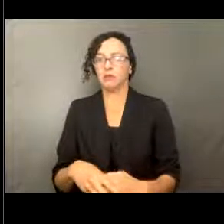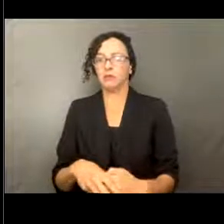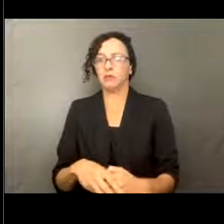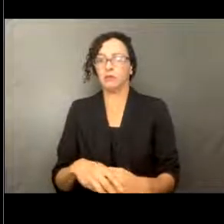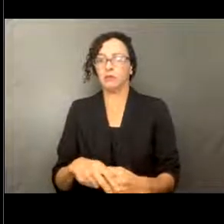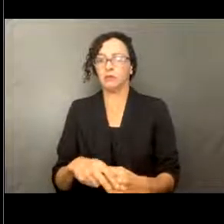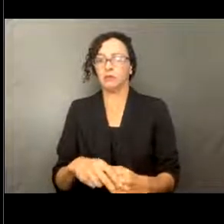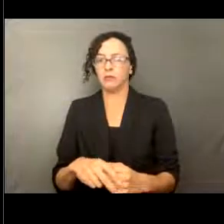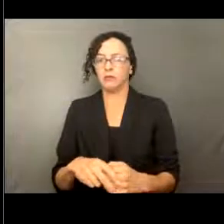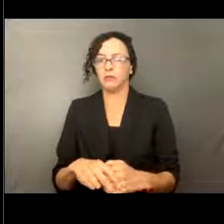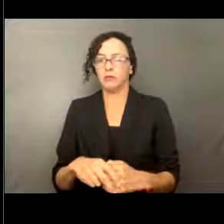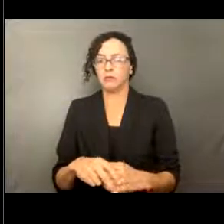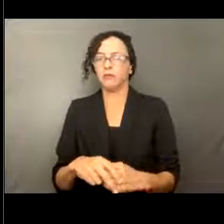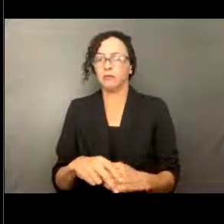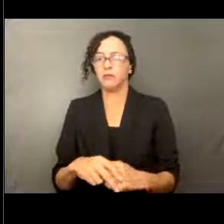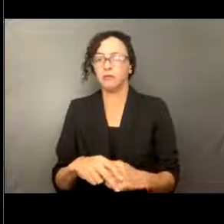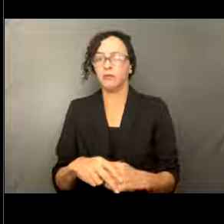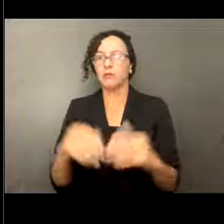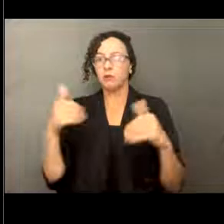So economic prosperity is also